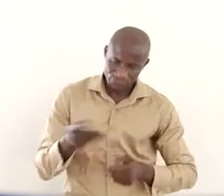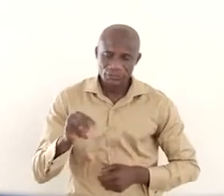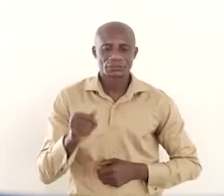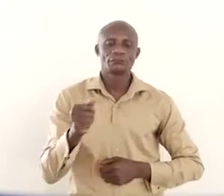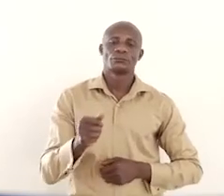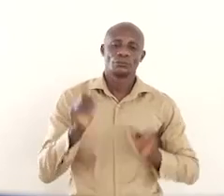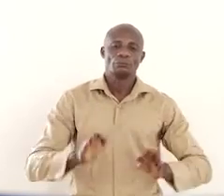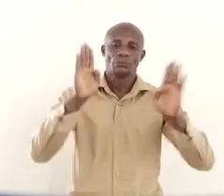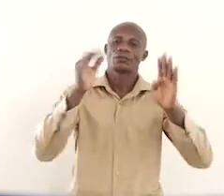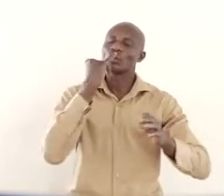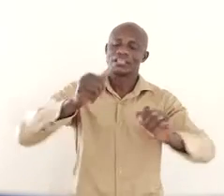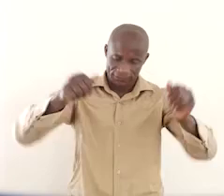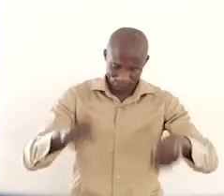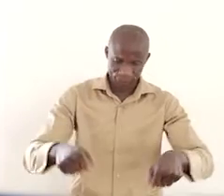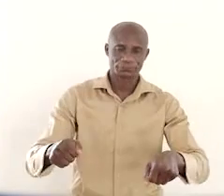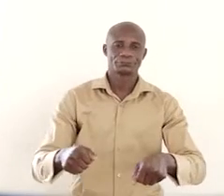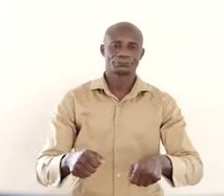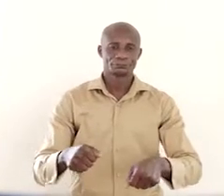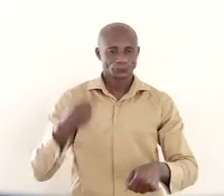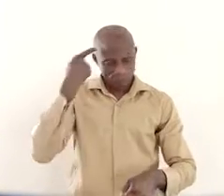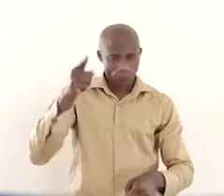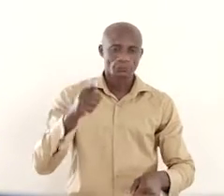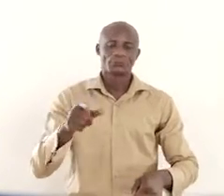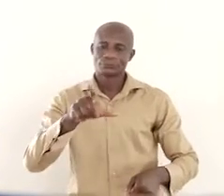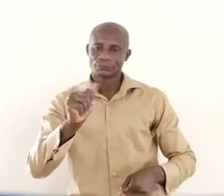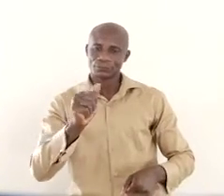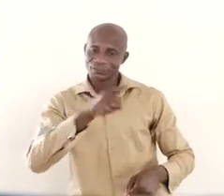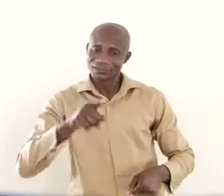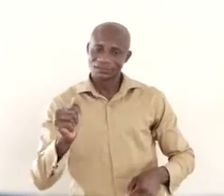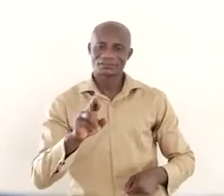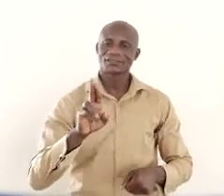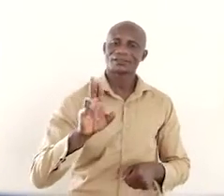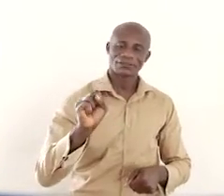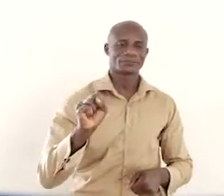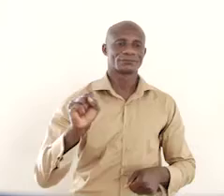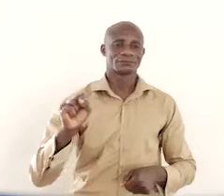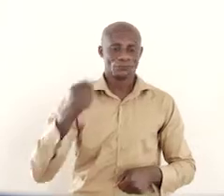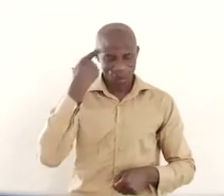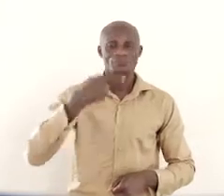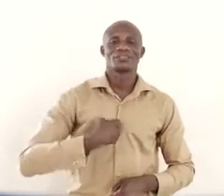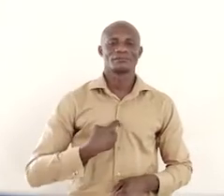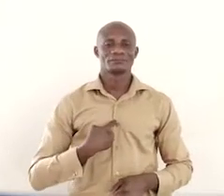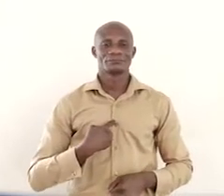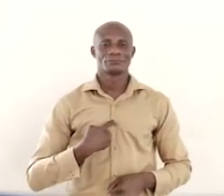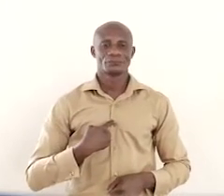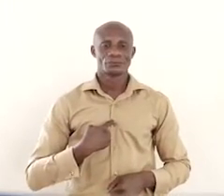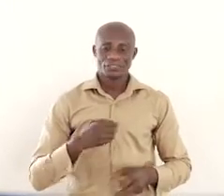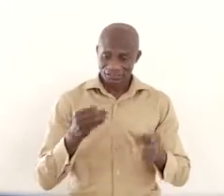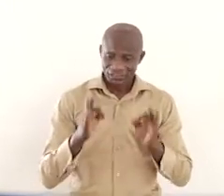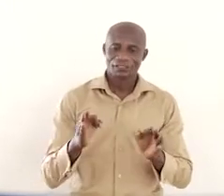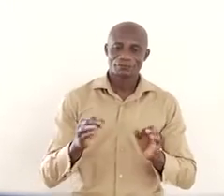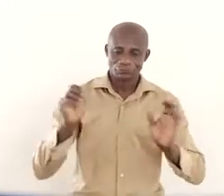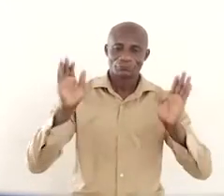A miracle is possible. A miracle is possible for Lazarus? For me.